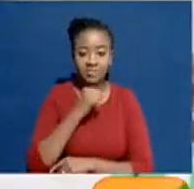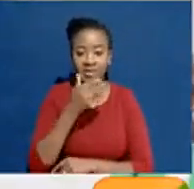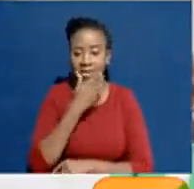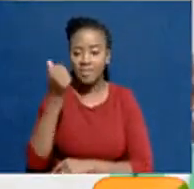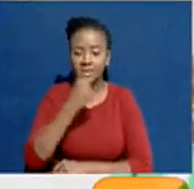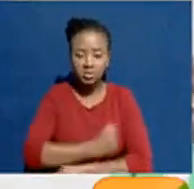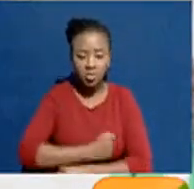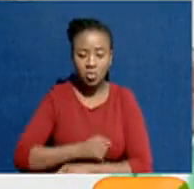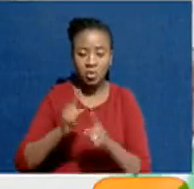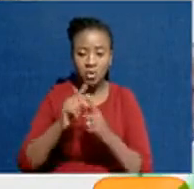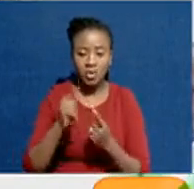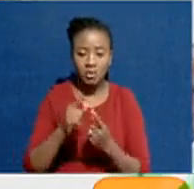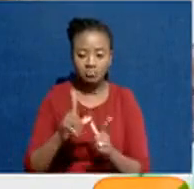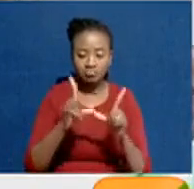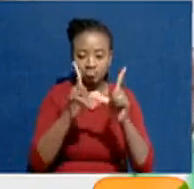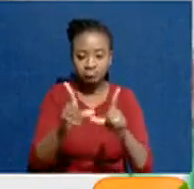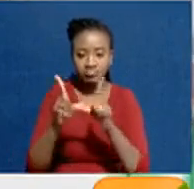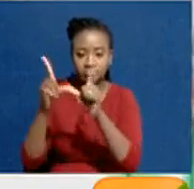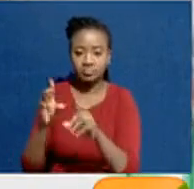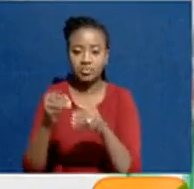trophies and certificates.